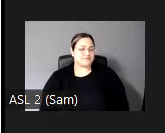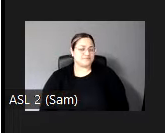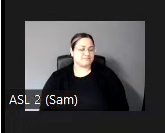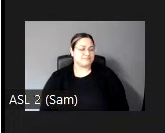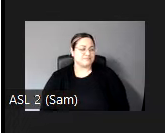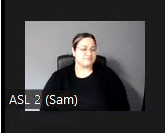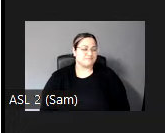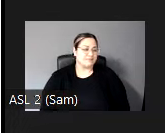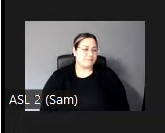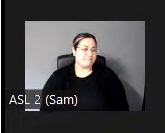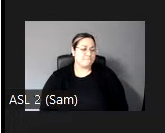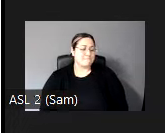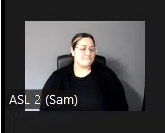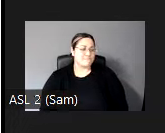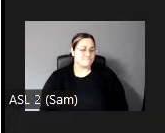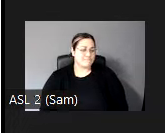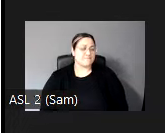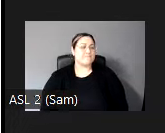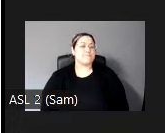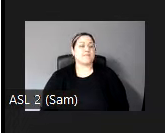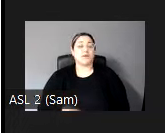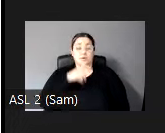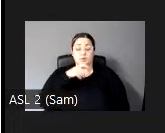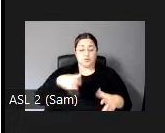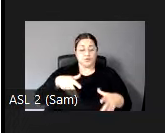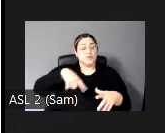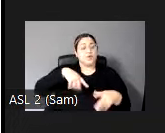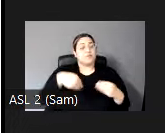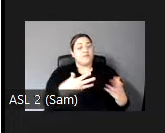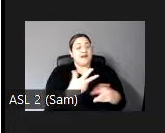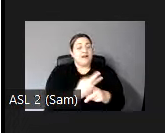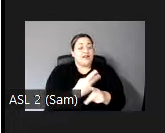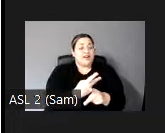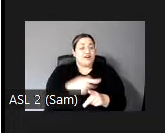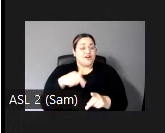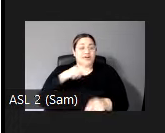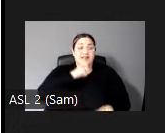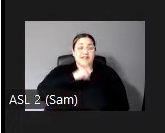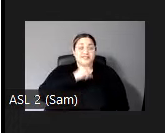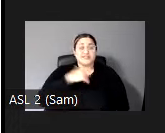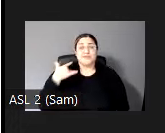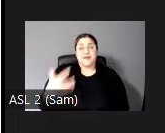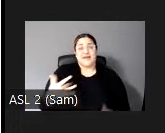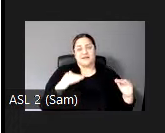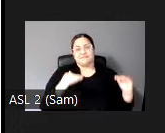Care partner distribution, age distribution. The age distribution of care partners is actually younger, as you would probably imagine. And you see sort